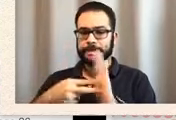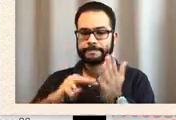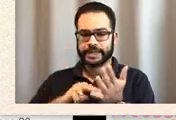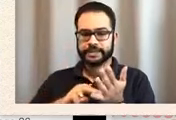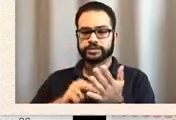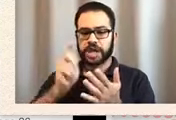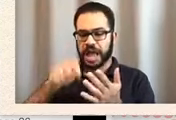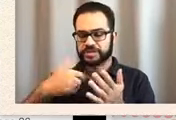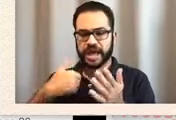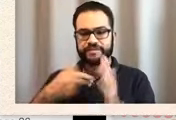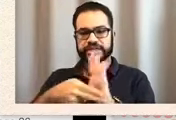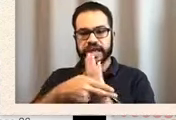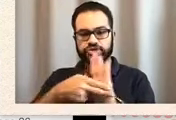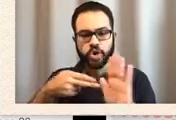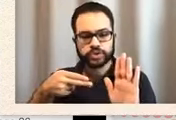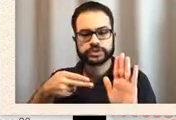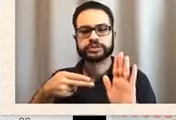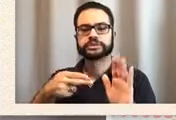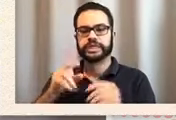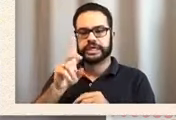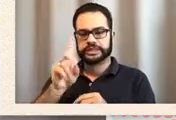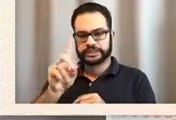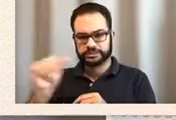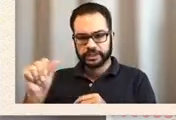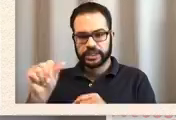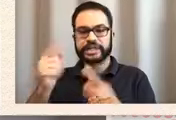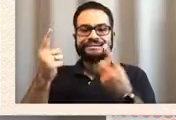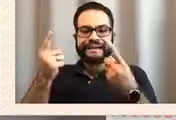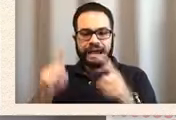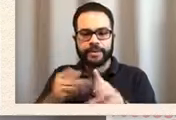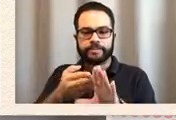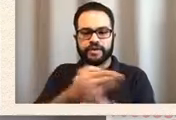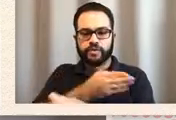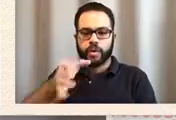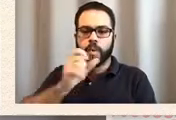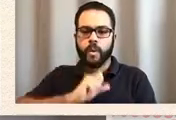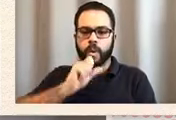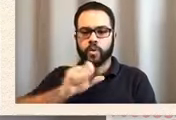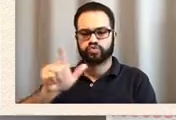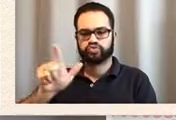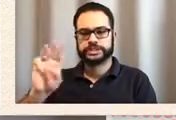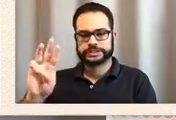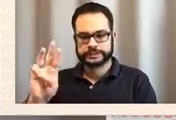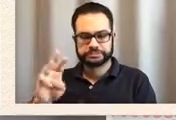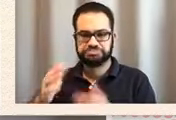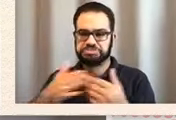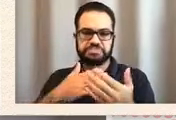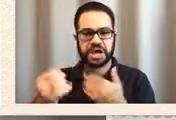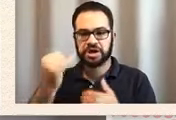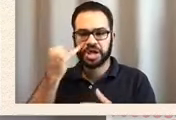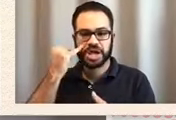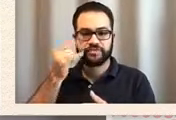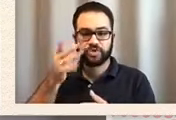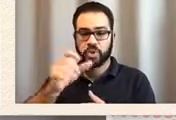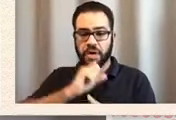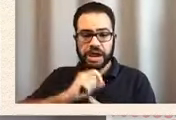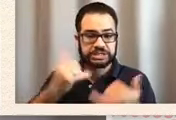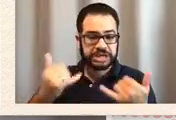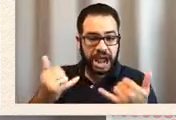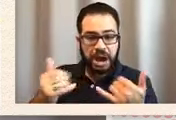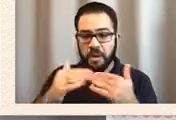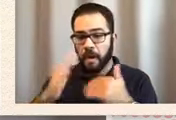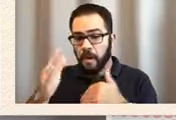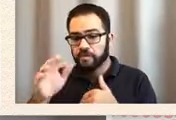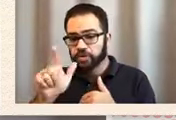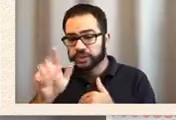diagnosis that the disability occurred prior to age 26. Doesn't matter your age now. We have people that are in